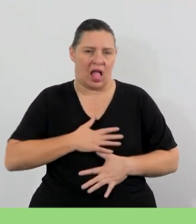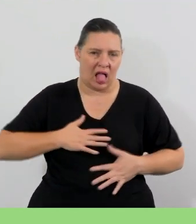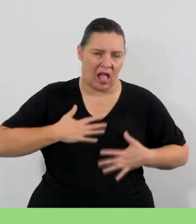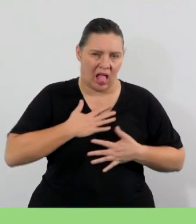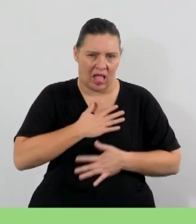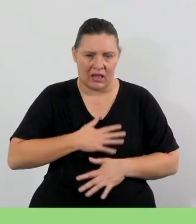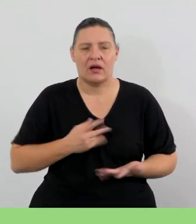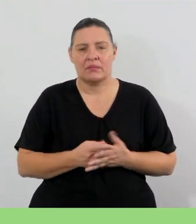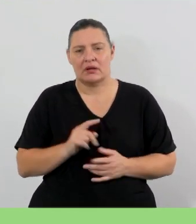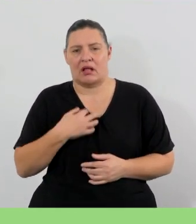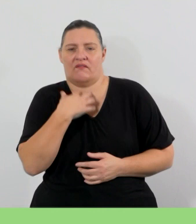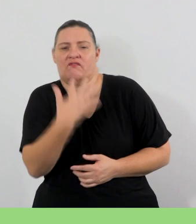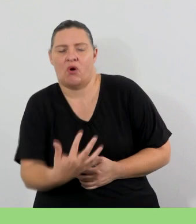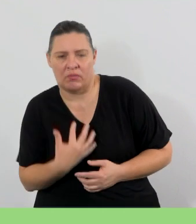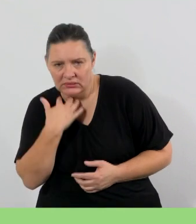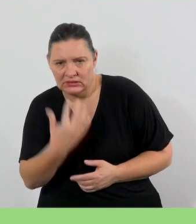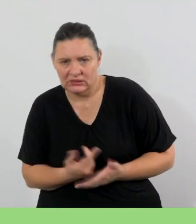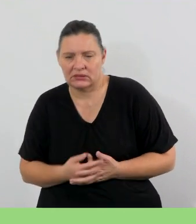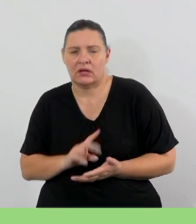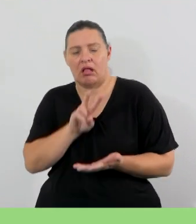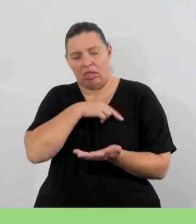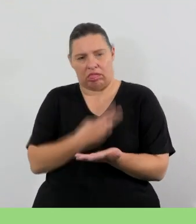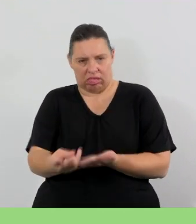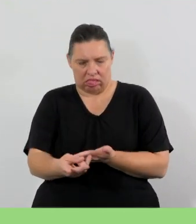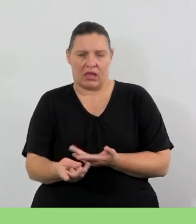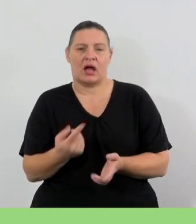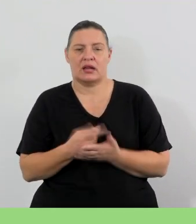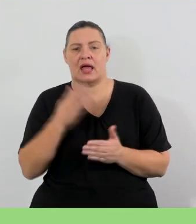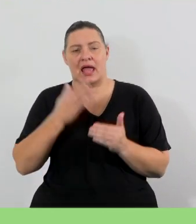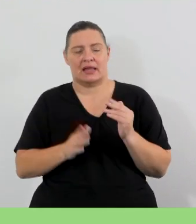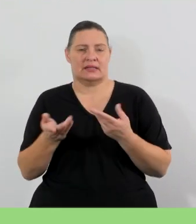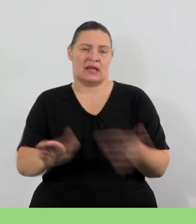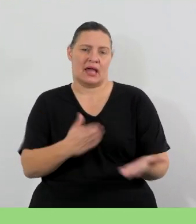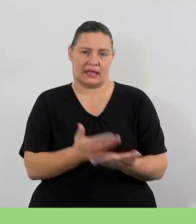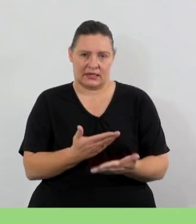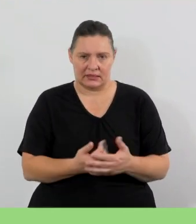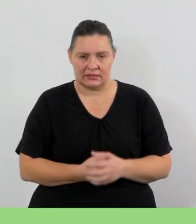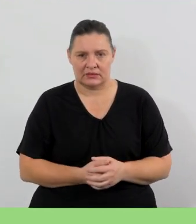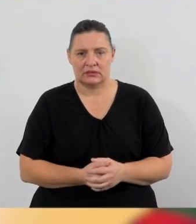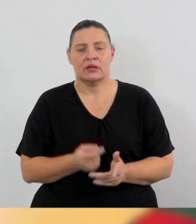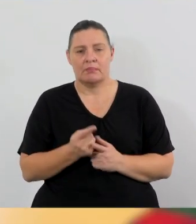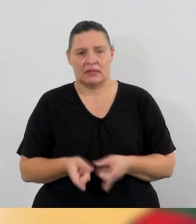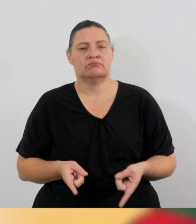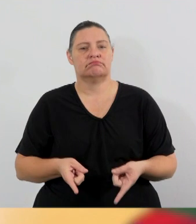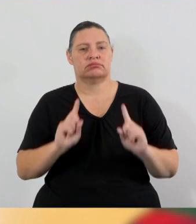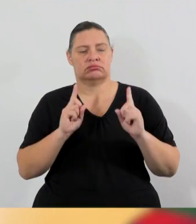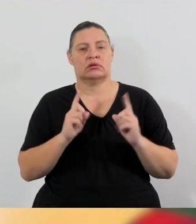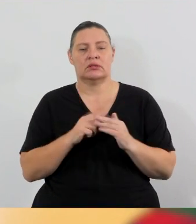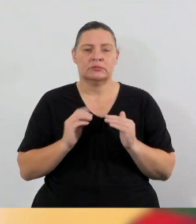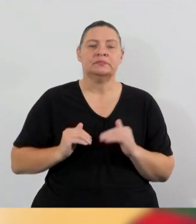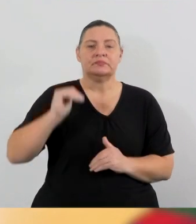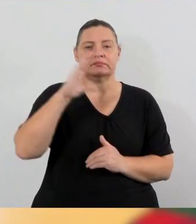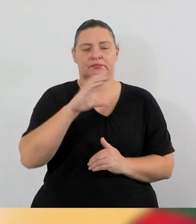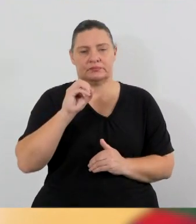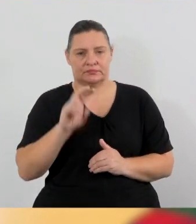nausea, which obviously leads to vomiting, collapsing, and eventually death. That is the danger of an